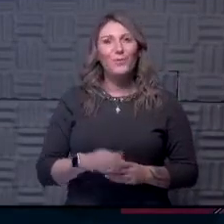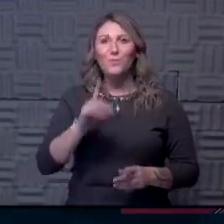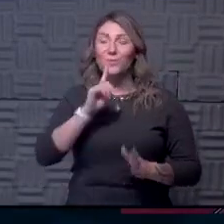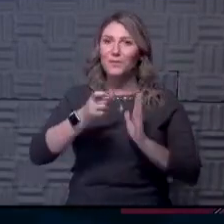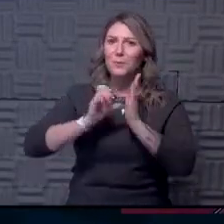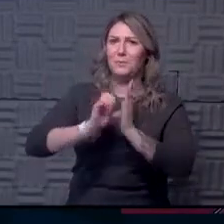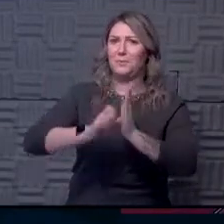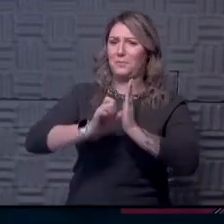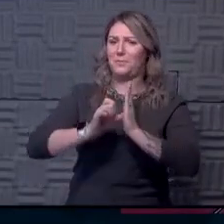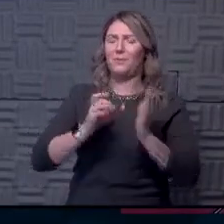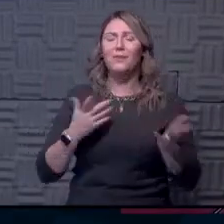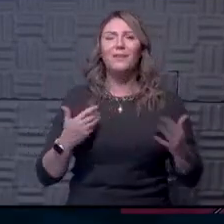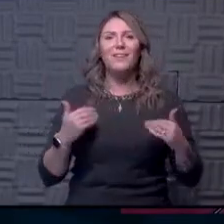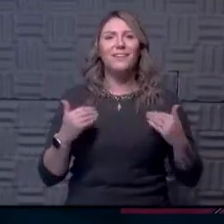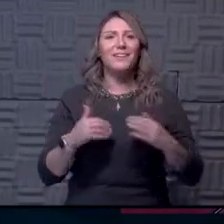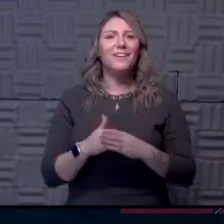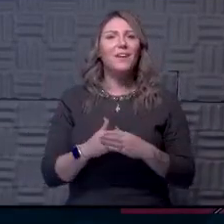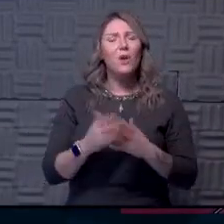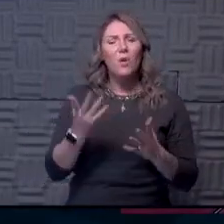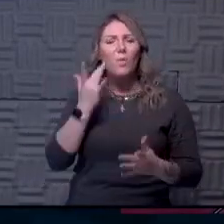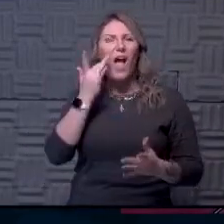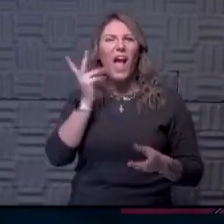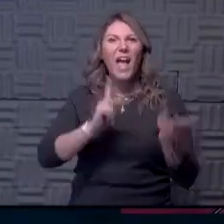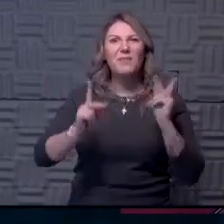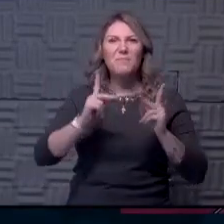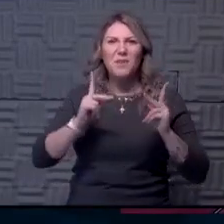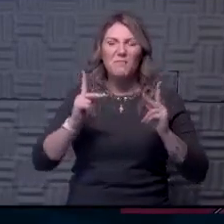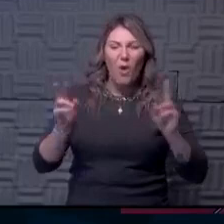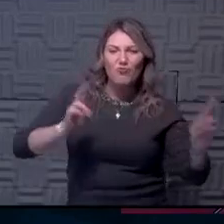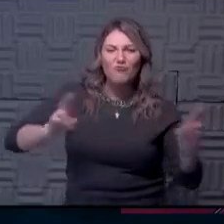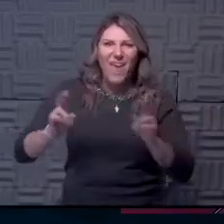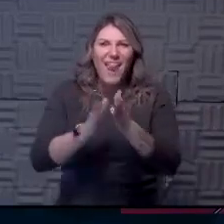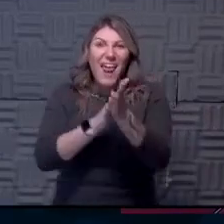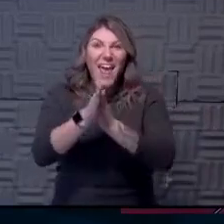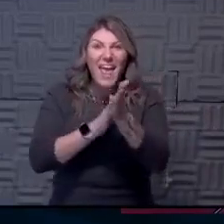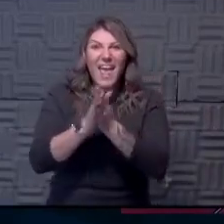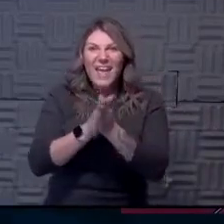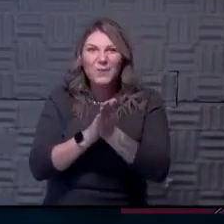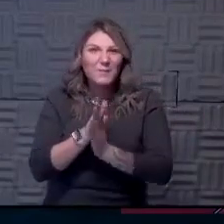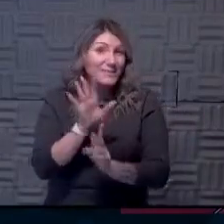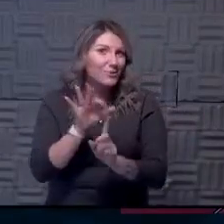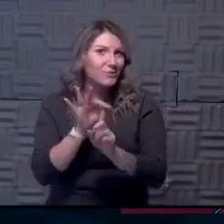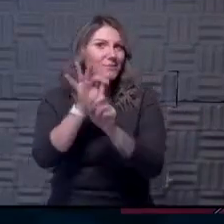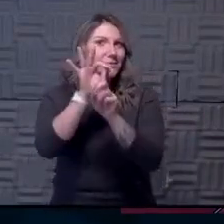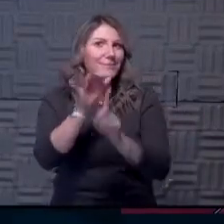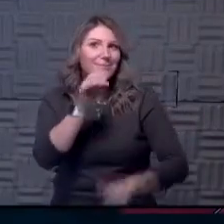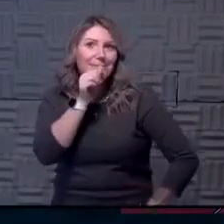impressive. Why do you think people were so energized? Was there a secret sauce that helped motivate them?